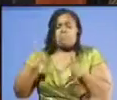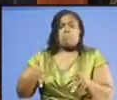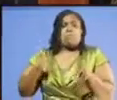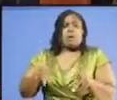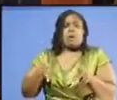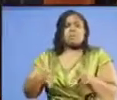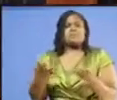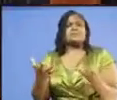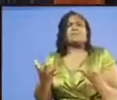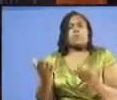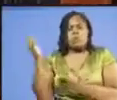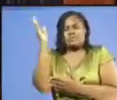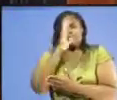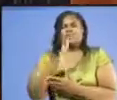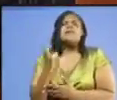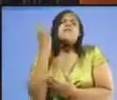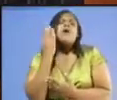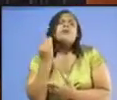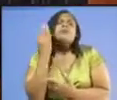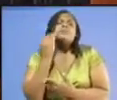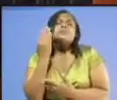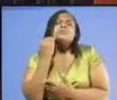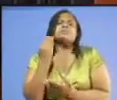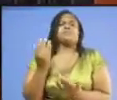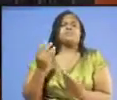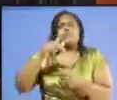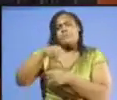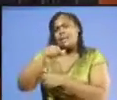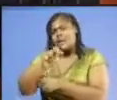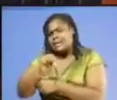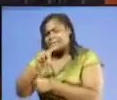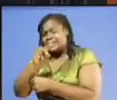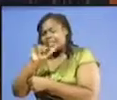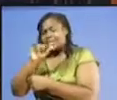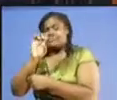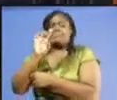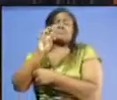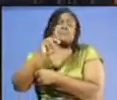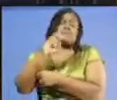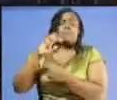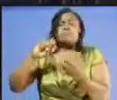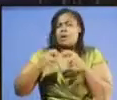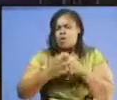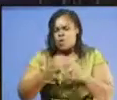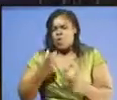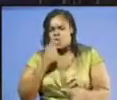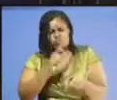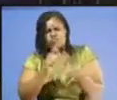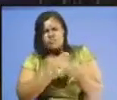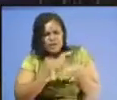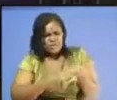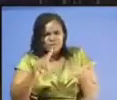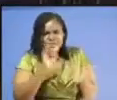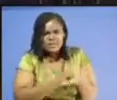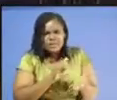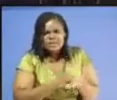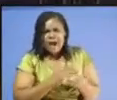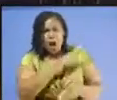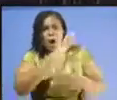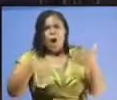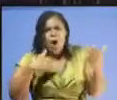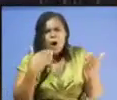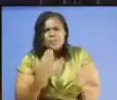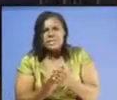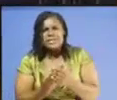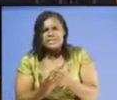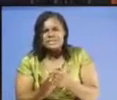somebody who never experienced pandemic problems. Who would write a text like this, that all things work together